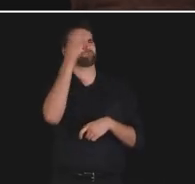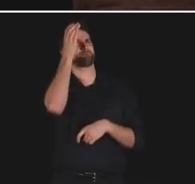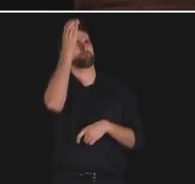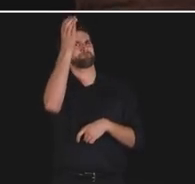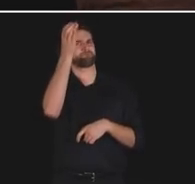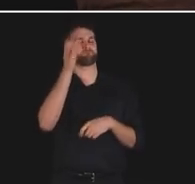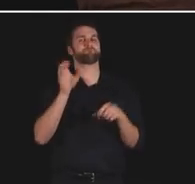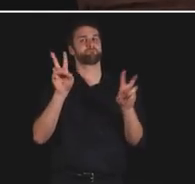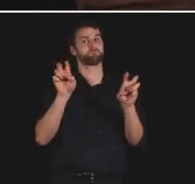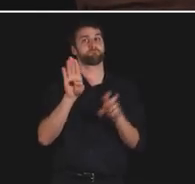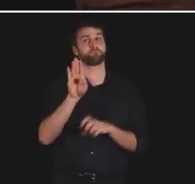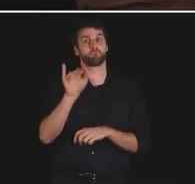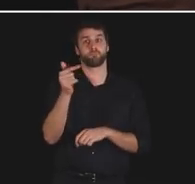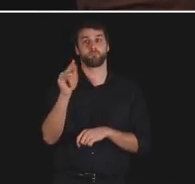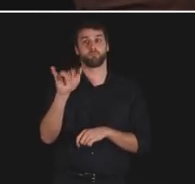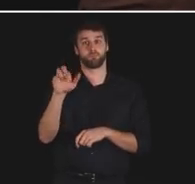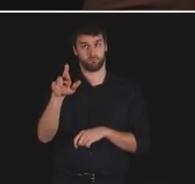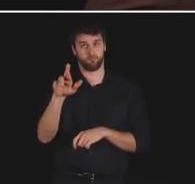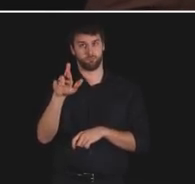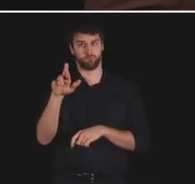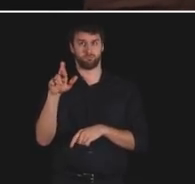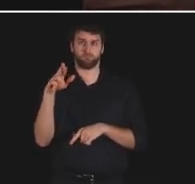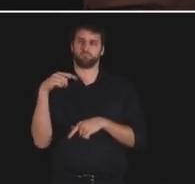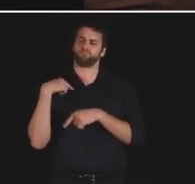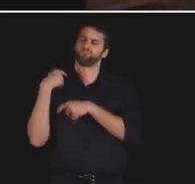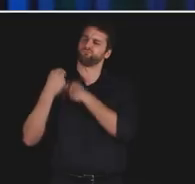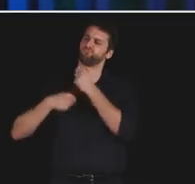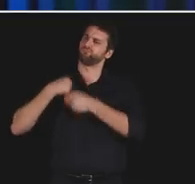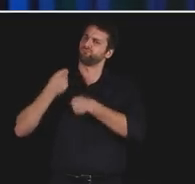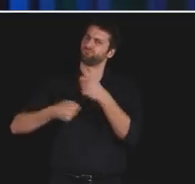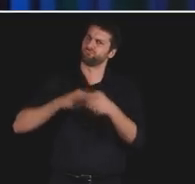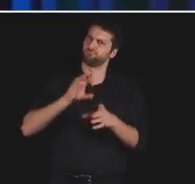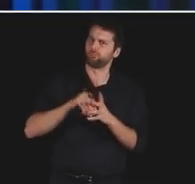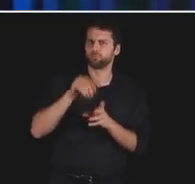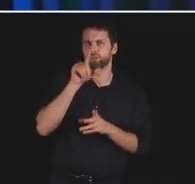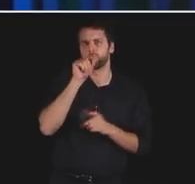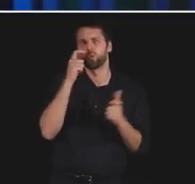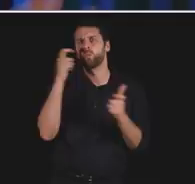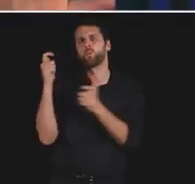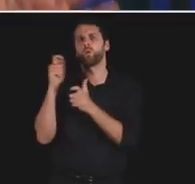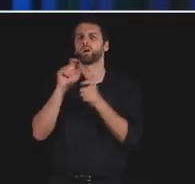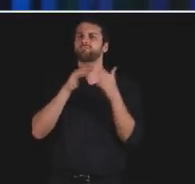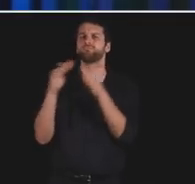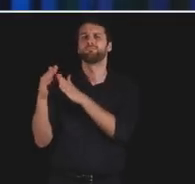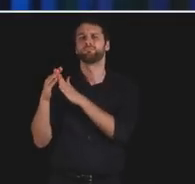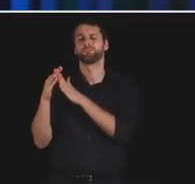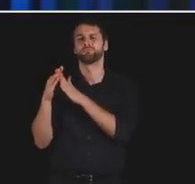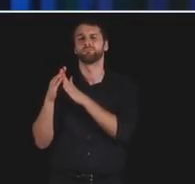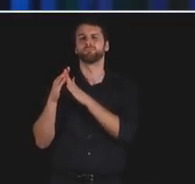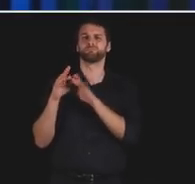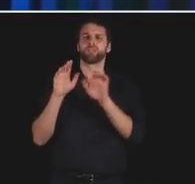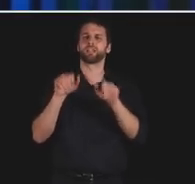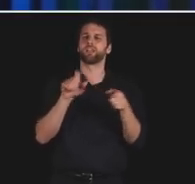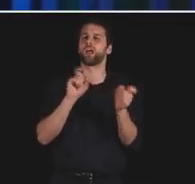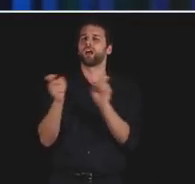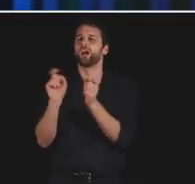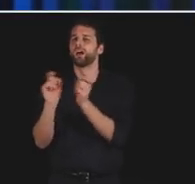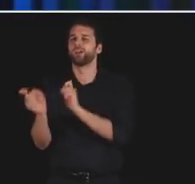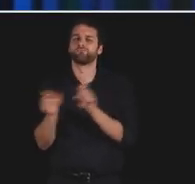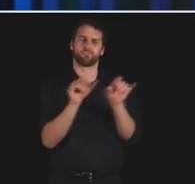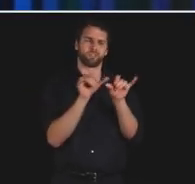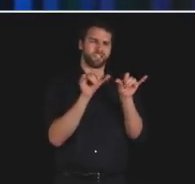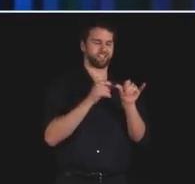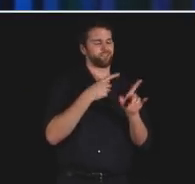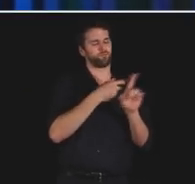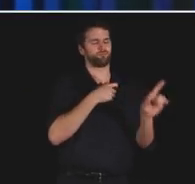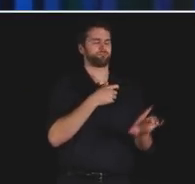around for several decades, actually, in the birdwatching scene, and they've happened on any number of scales, from your backyard all the way up to